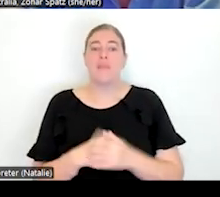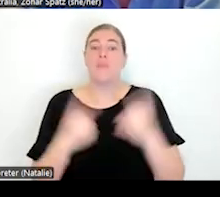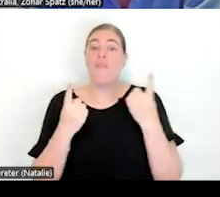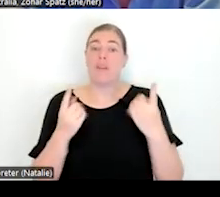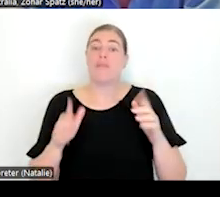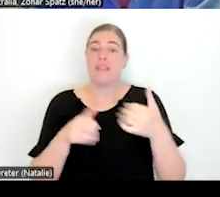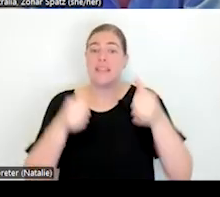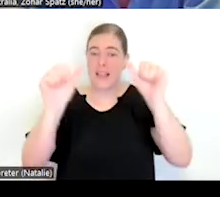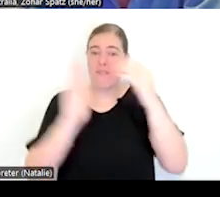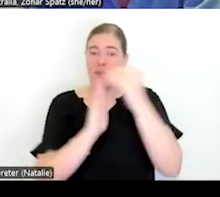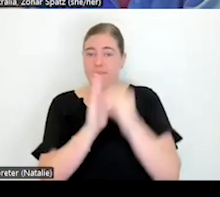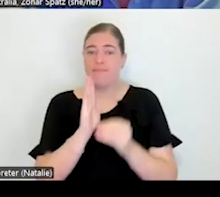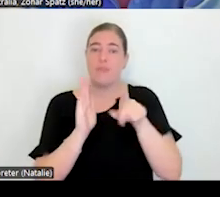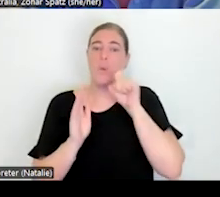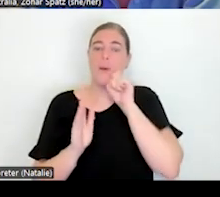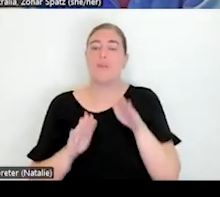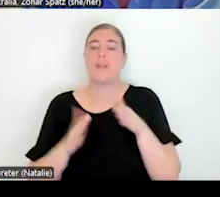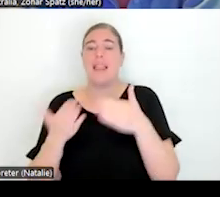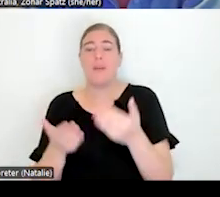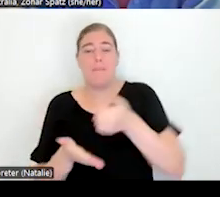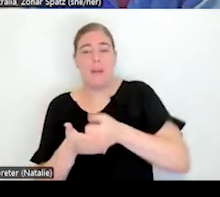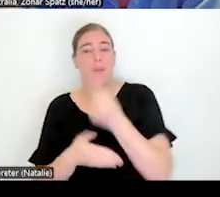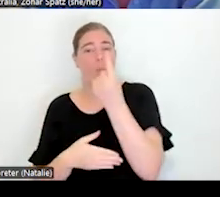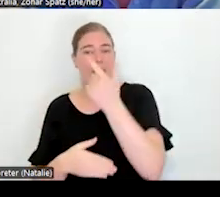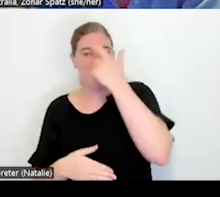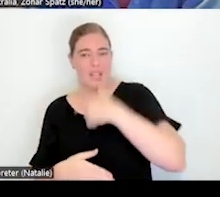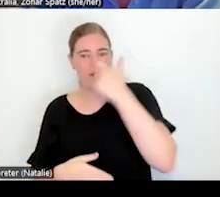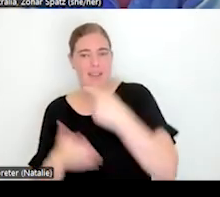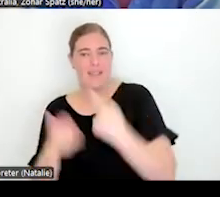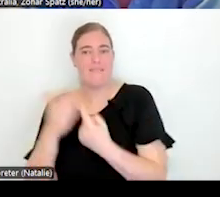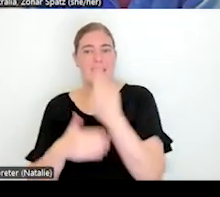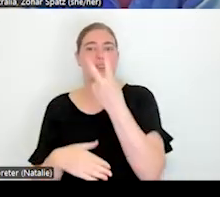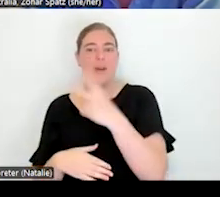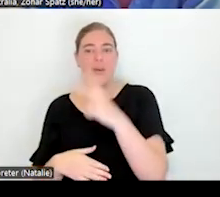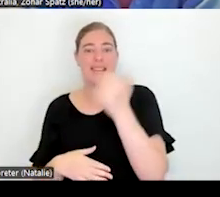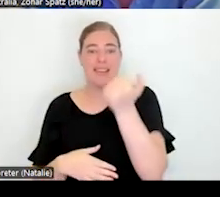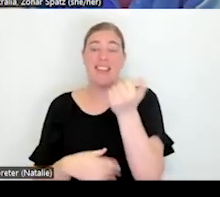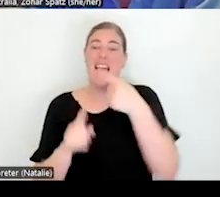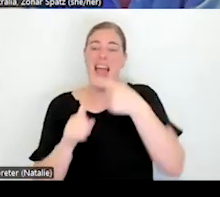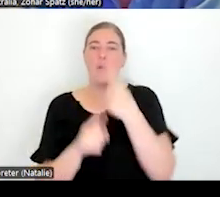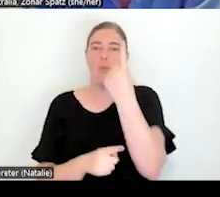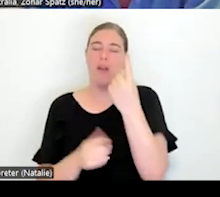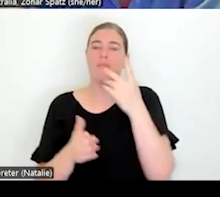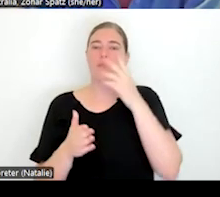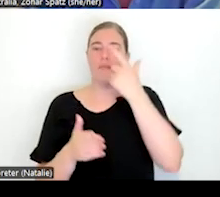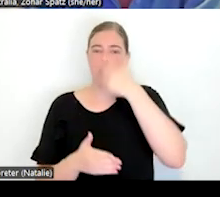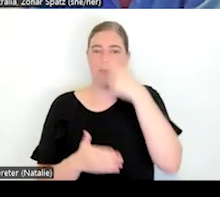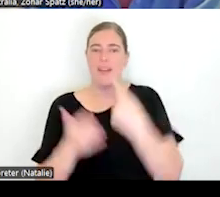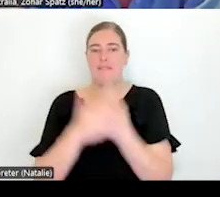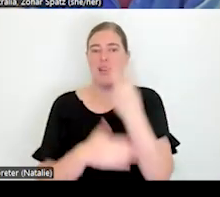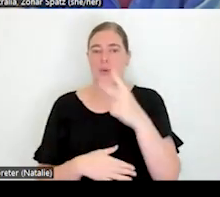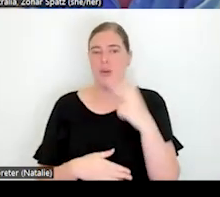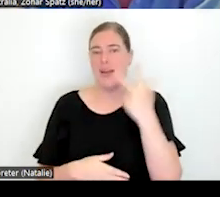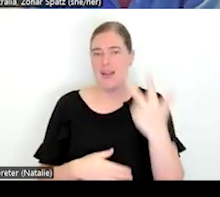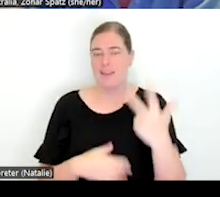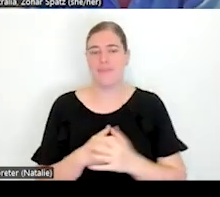least one in-person event in the years 2026 and 2028, and we expect that these